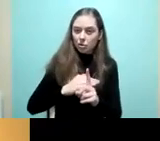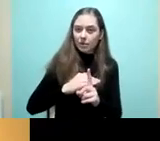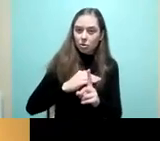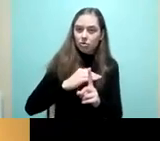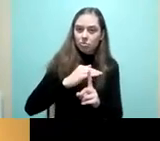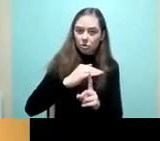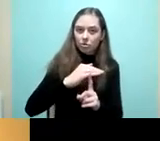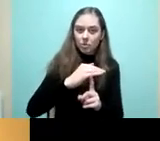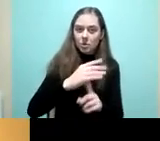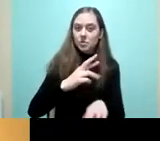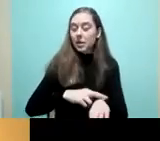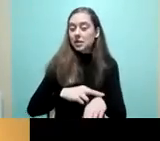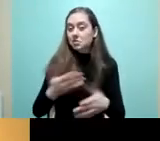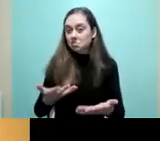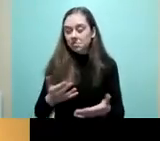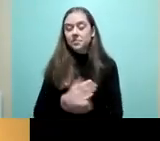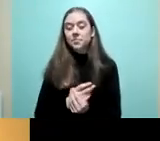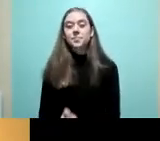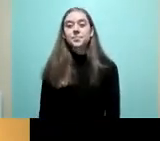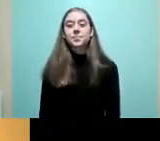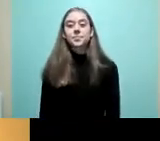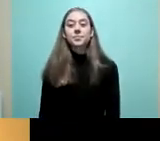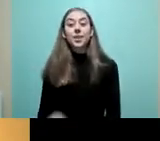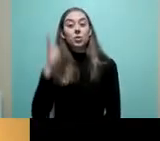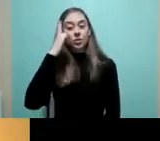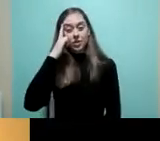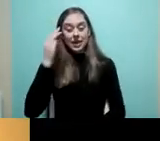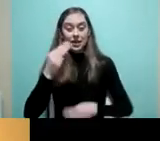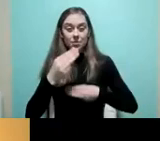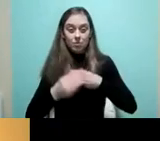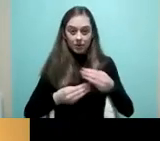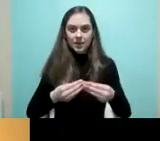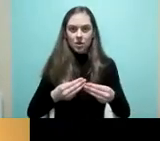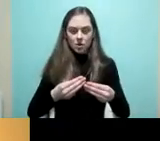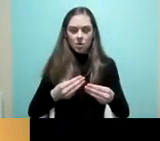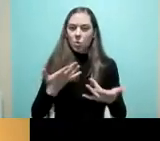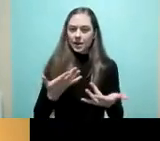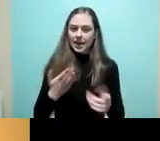So understanding the process. Yes, we aim for progress over